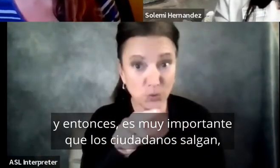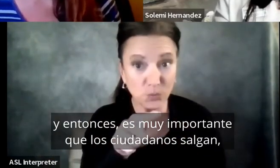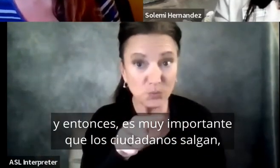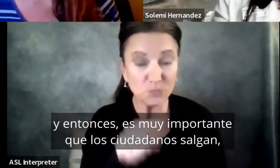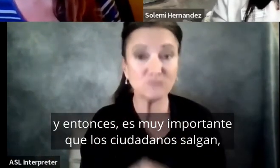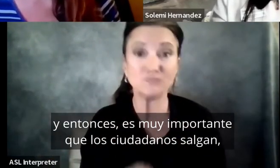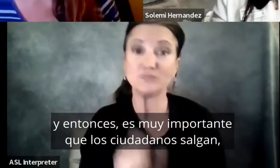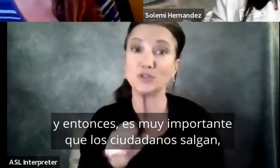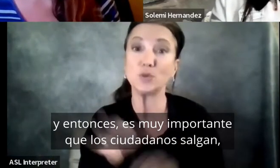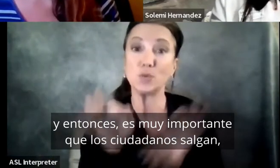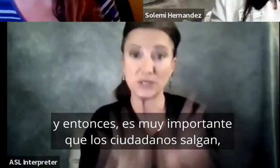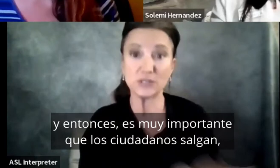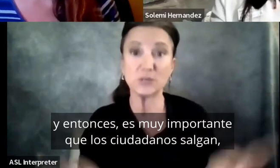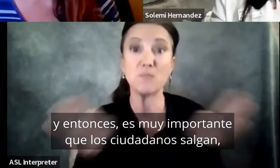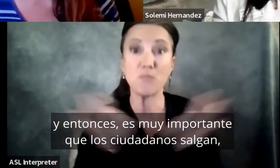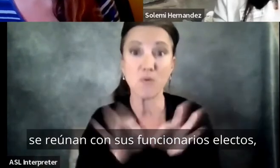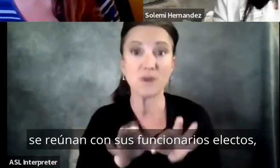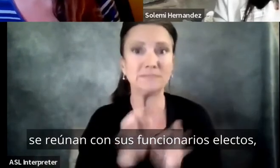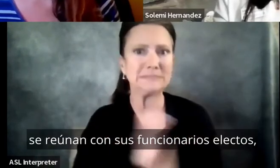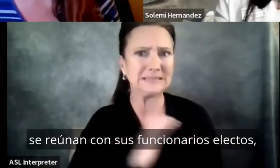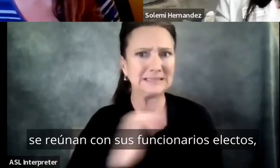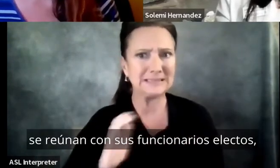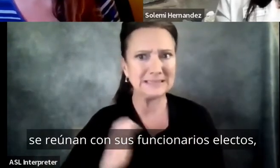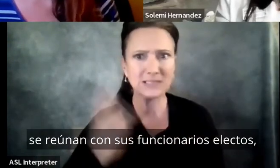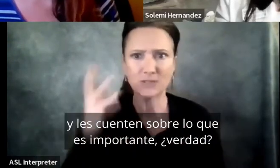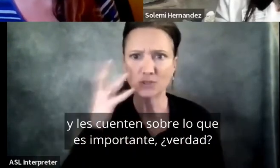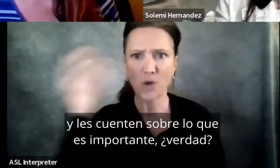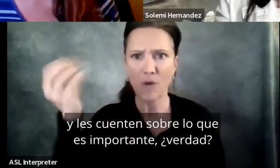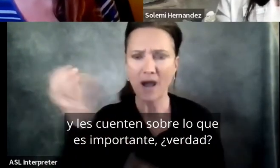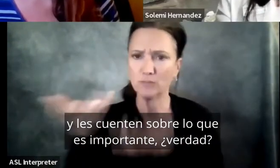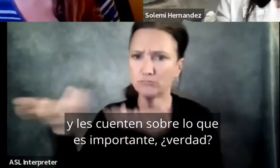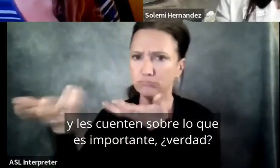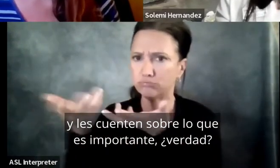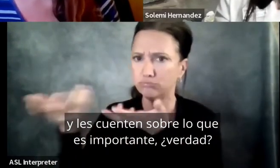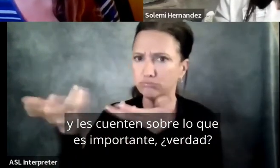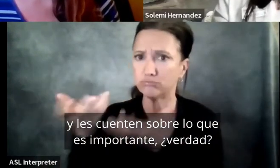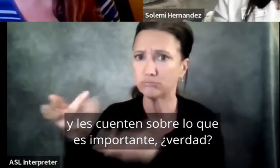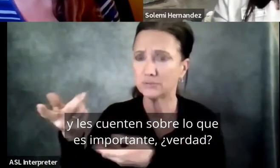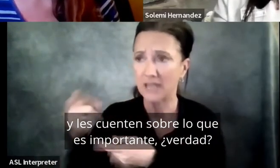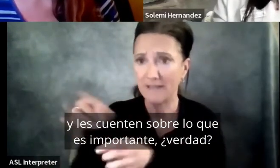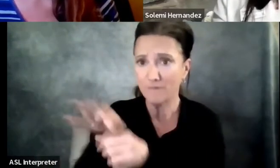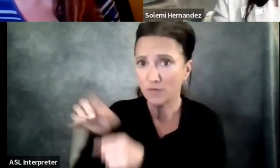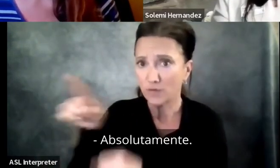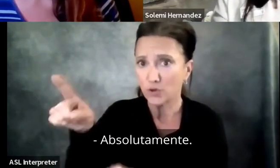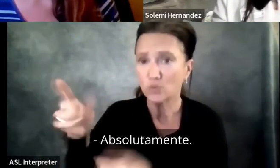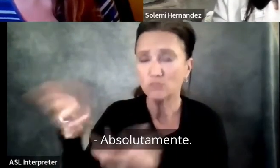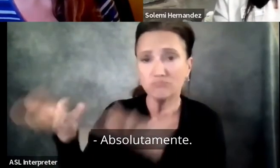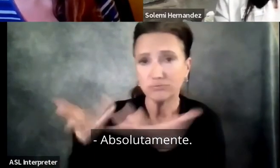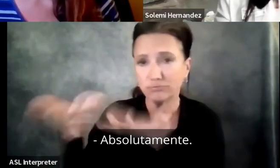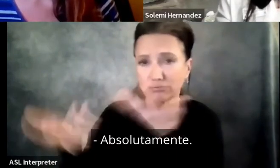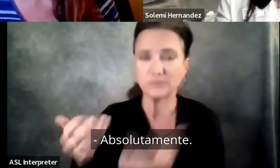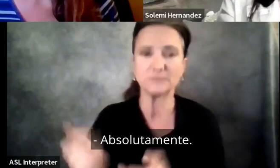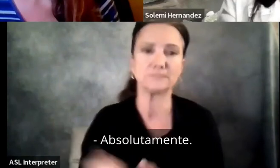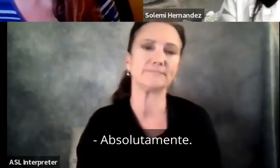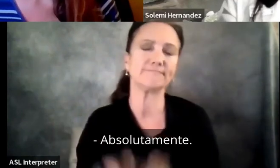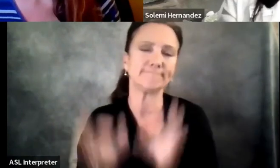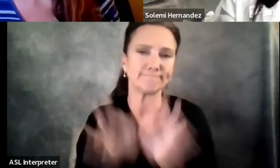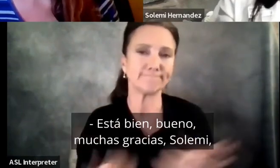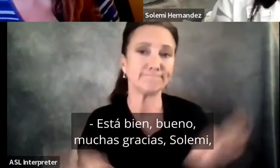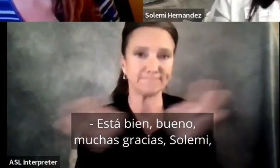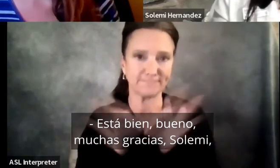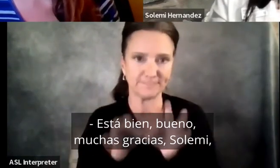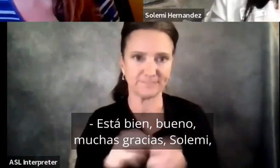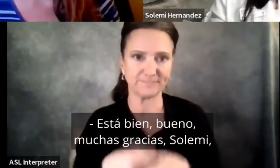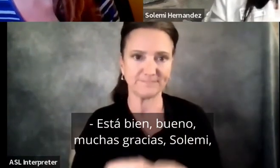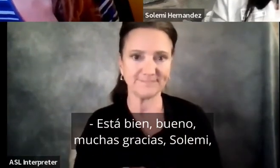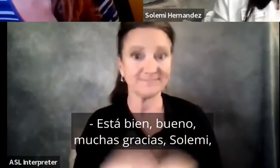really important that citizens go out, meet with their elected officials and tell them about what's important, right? Absolutely. All right.